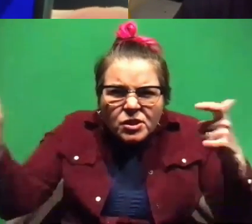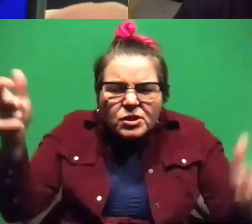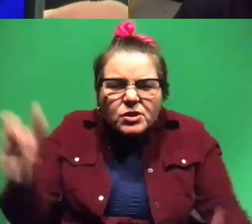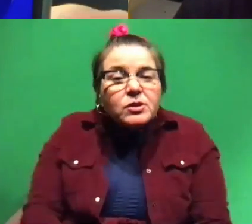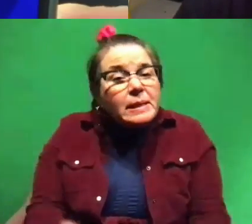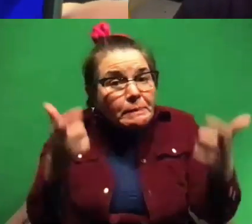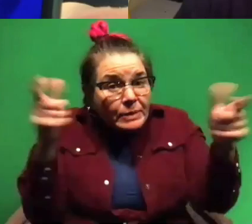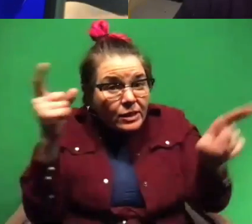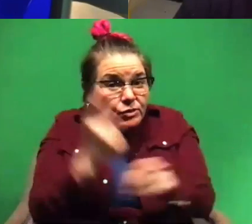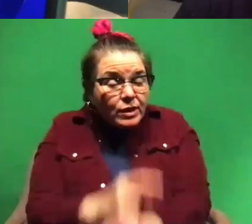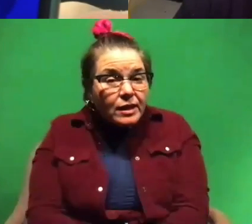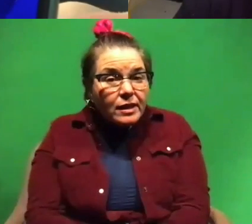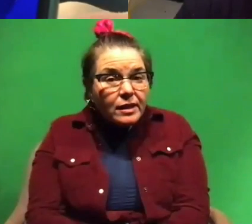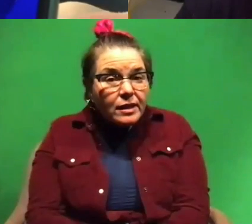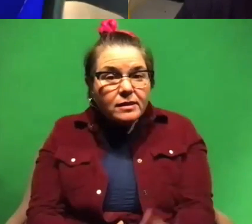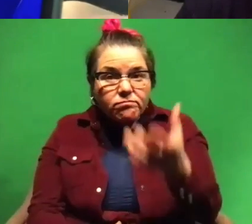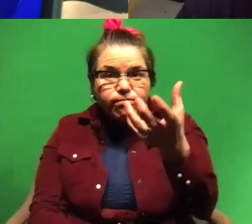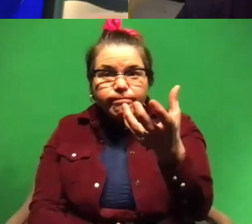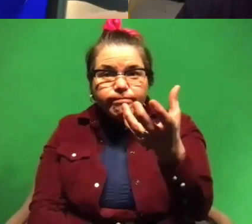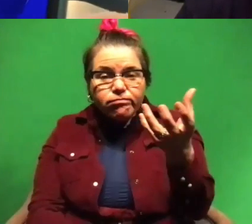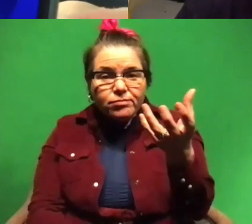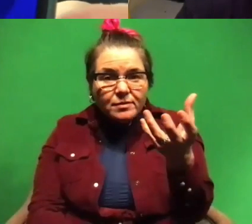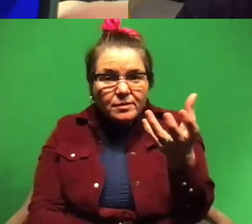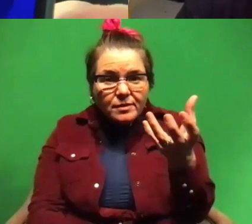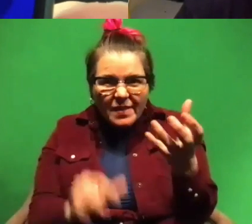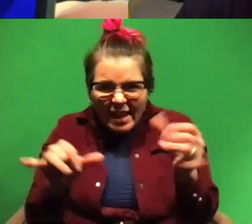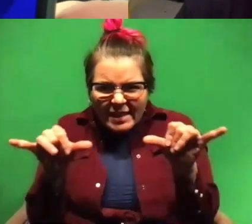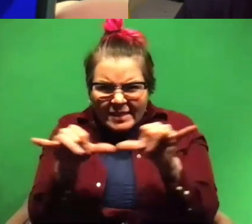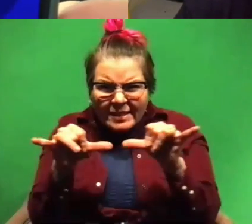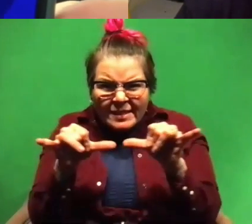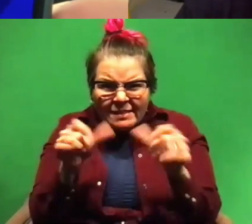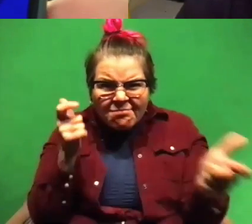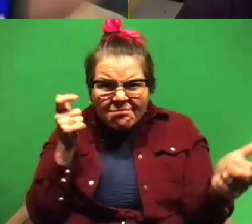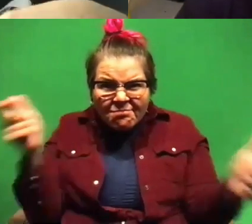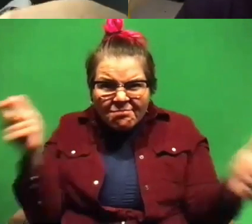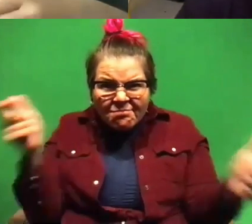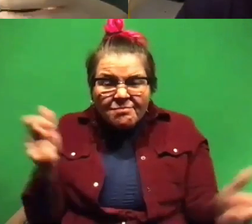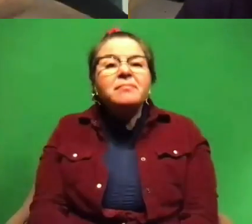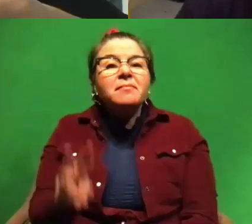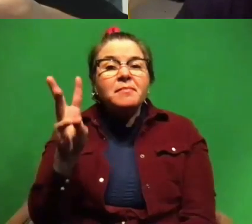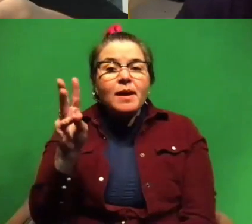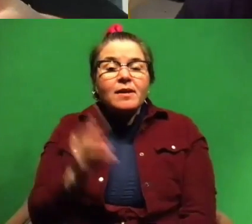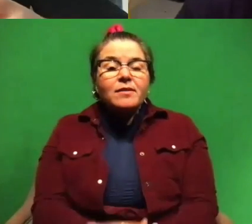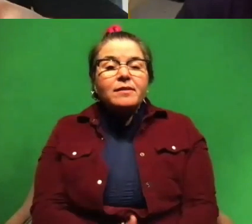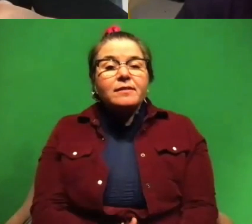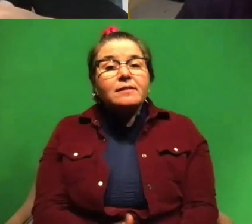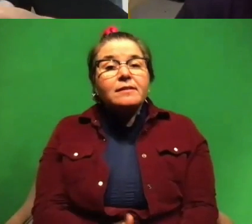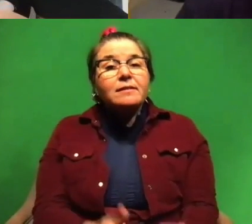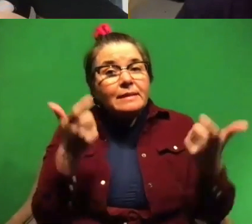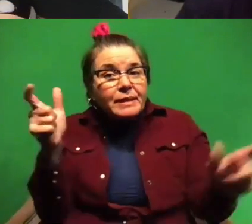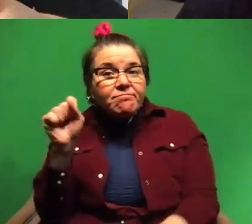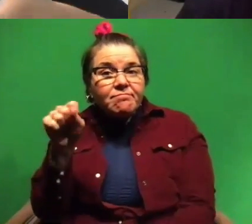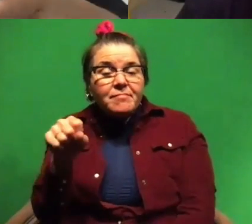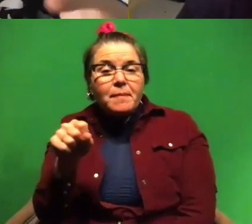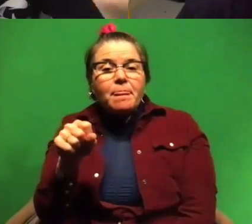big, right? Yeah. I think it's that size. Oh yeah. Wow. It's big. And it's and